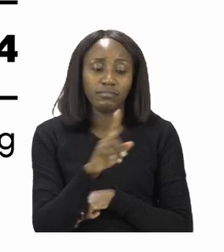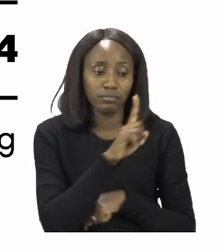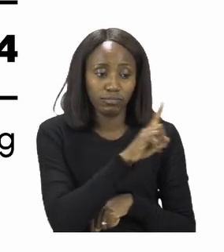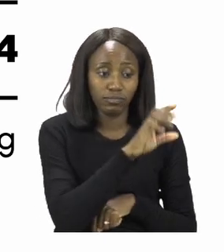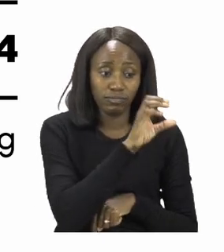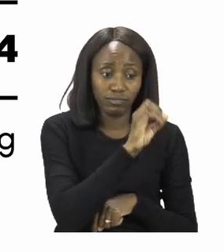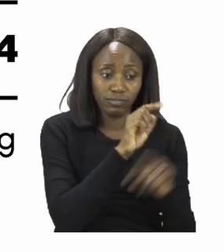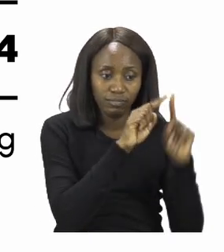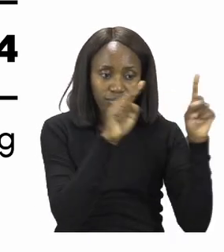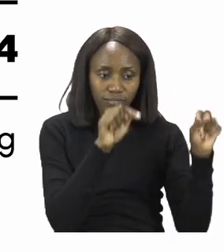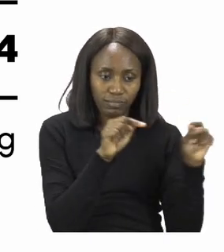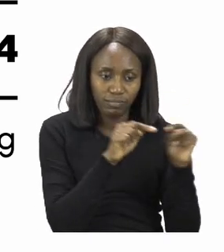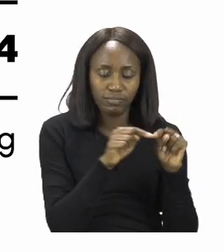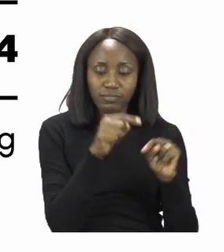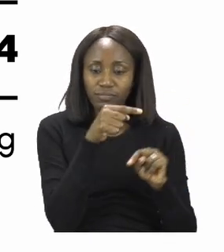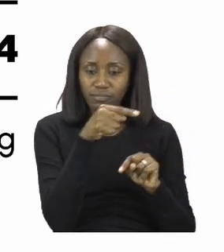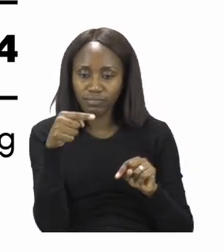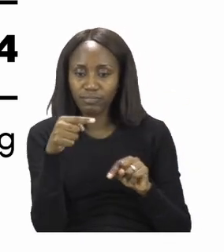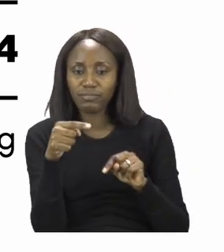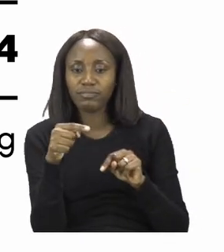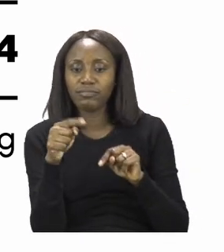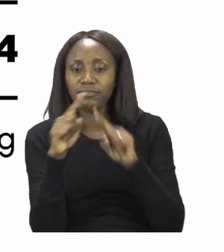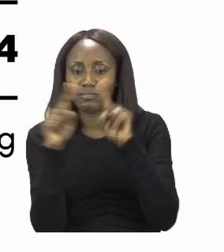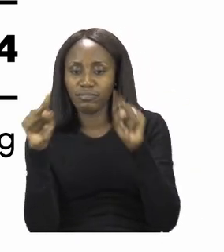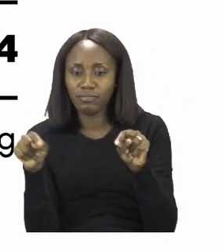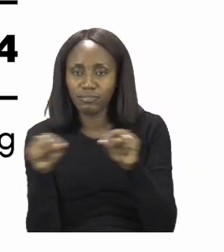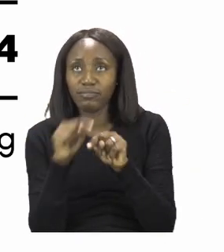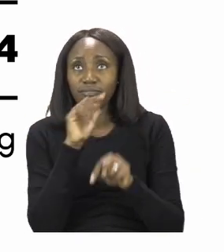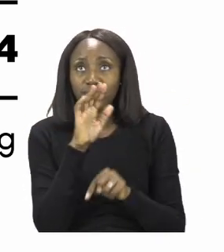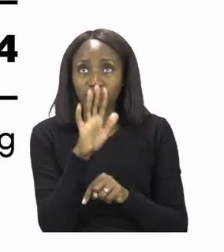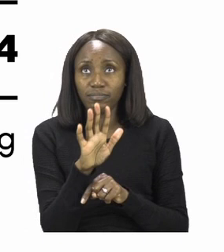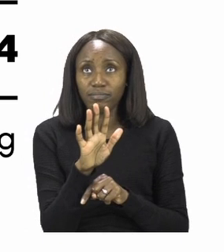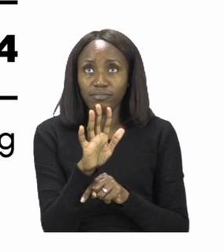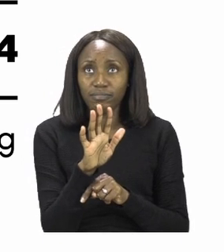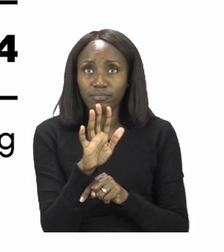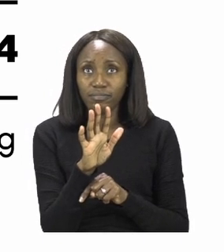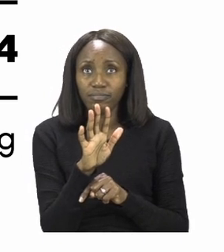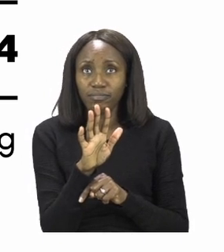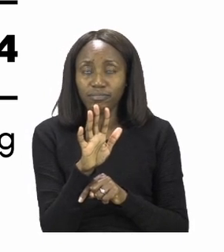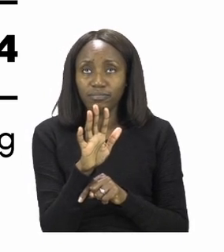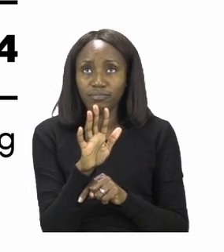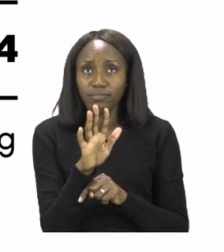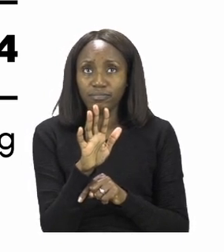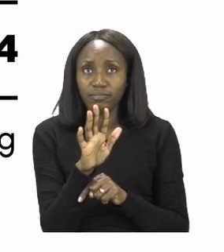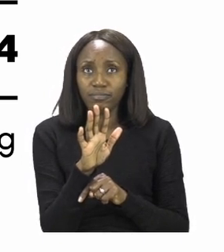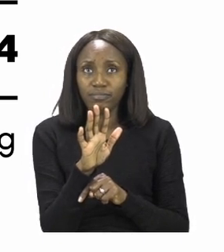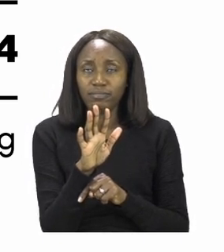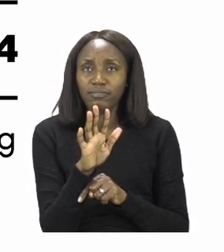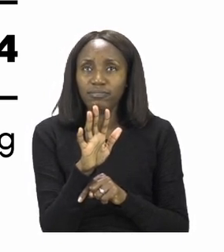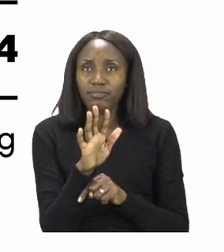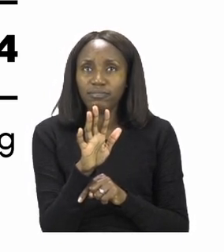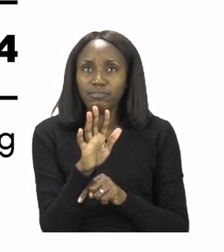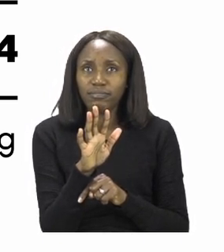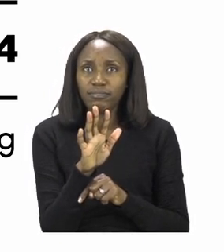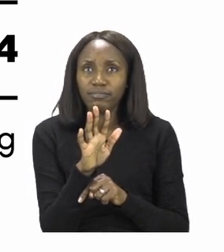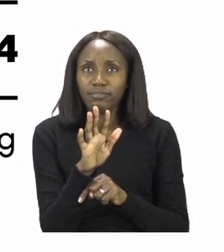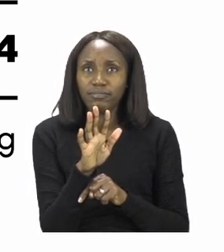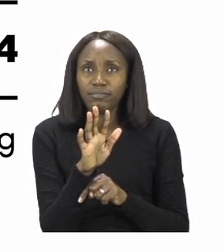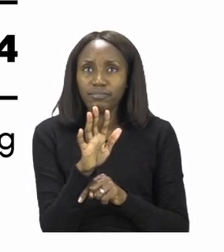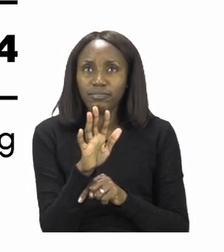10. Then minus, so in the next box, the one in the middle, you are going to